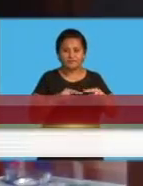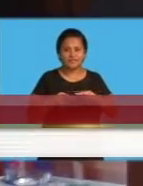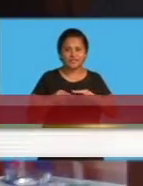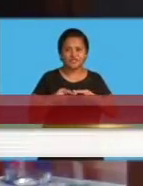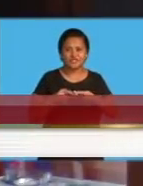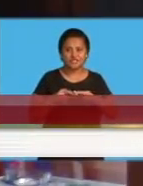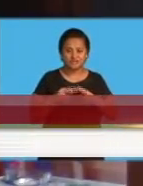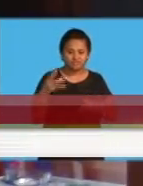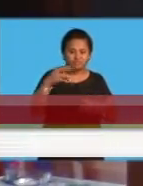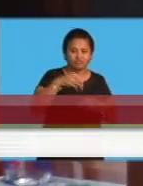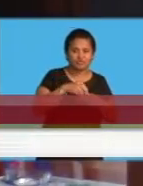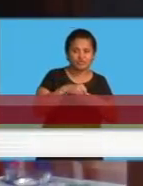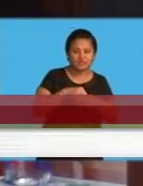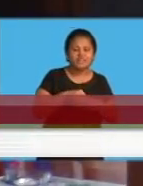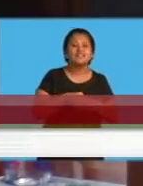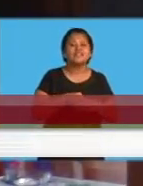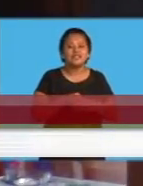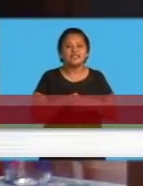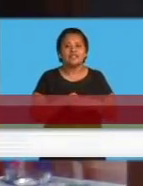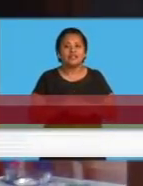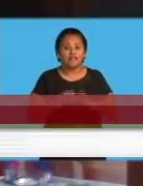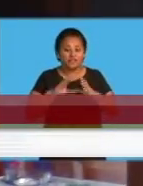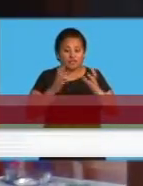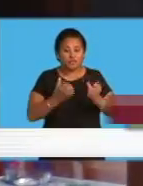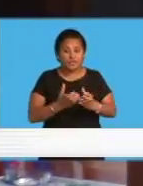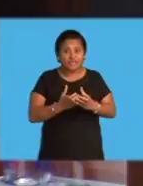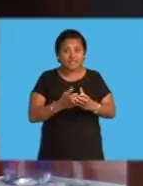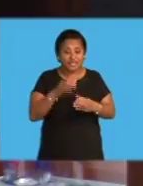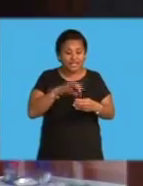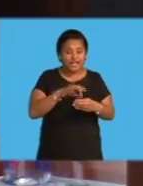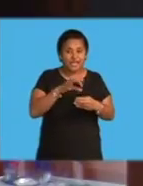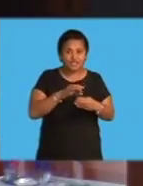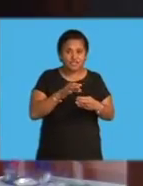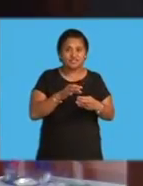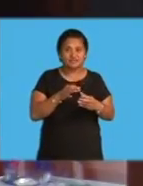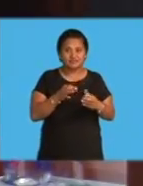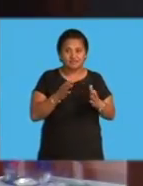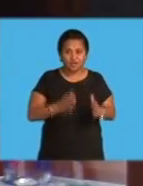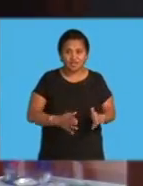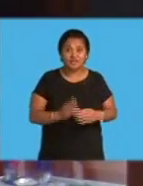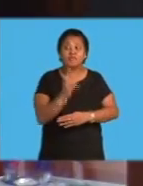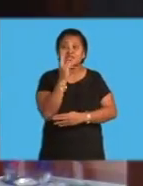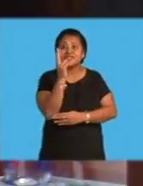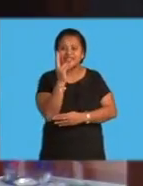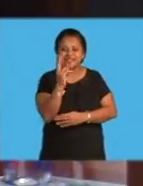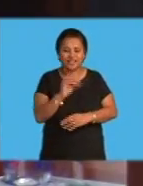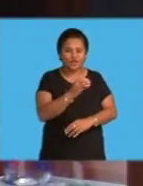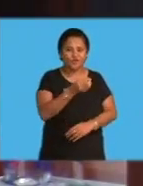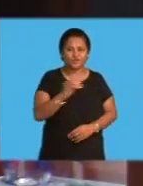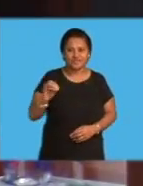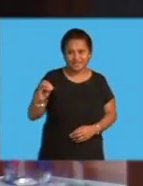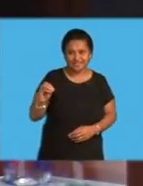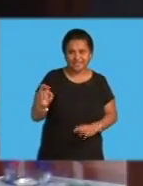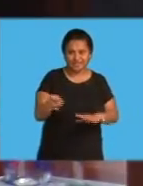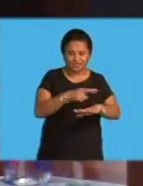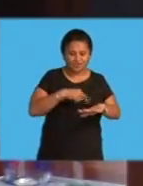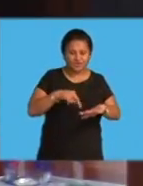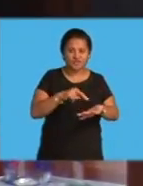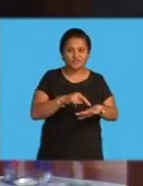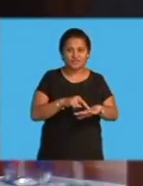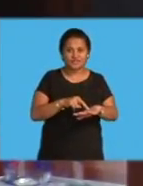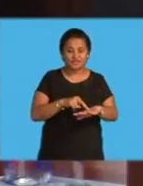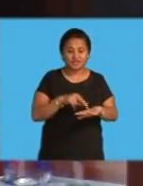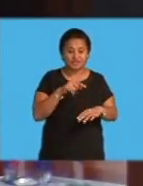of the Association of World Election Bodies, representing the Oceania region. The Association of World Election Bodies